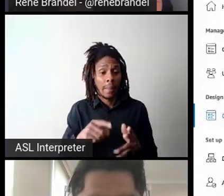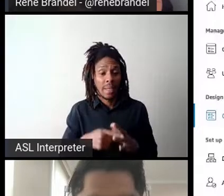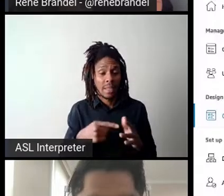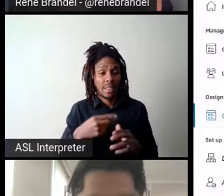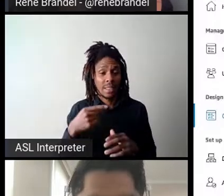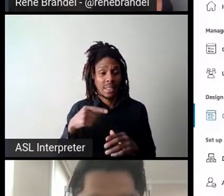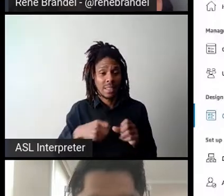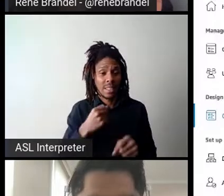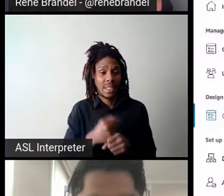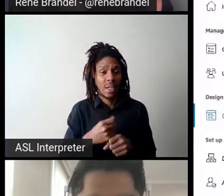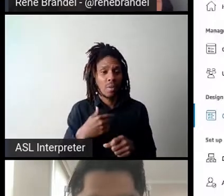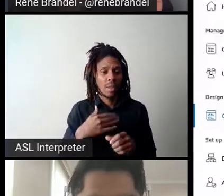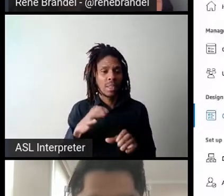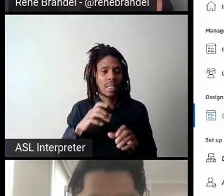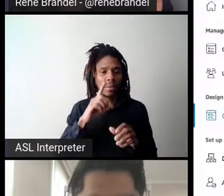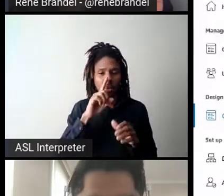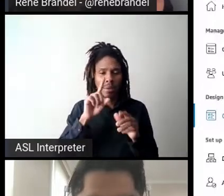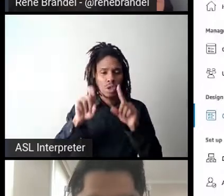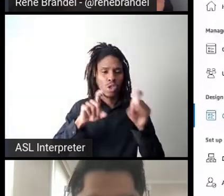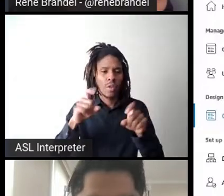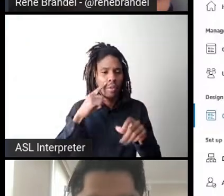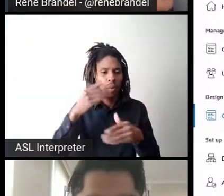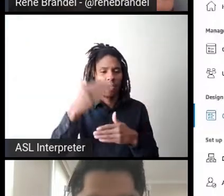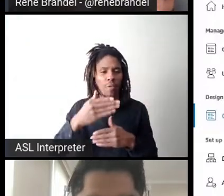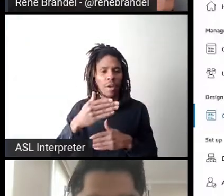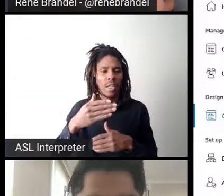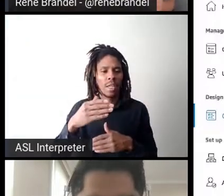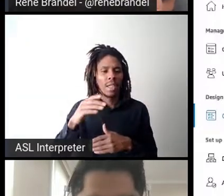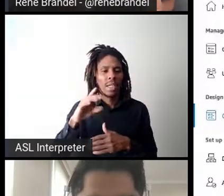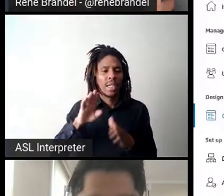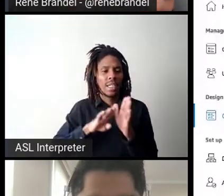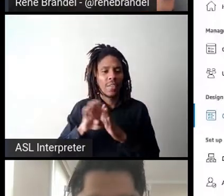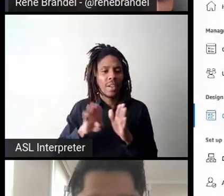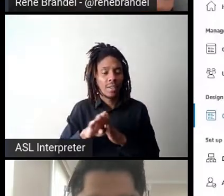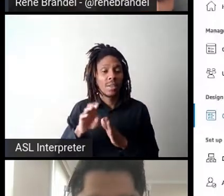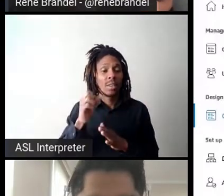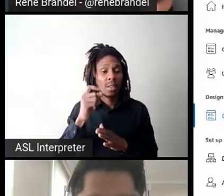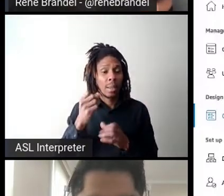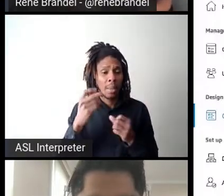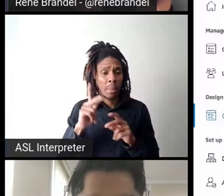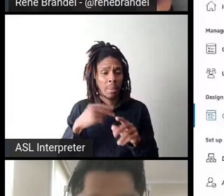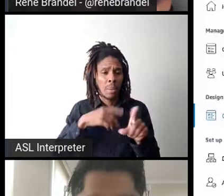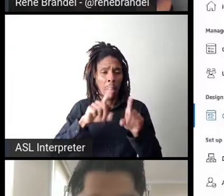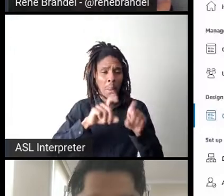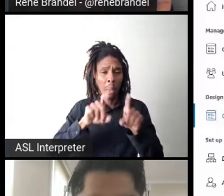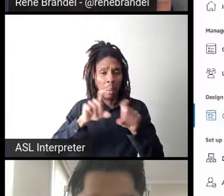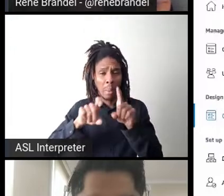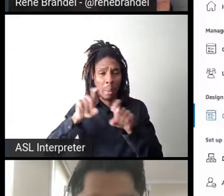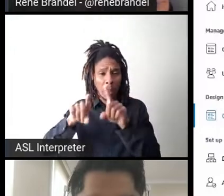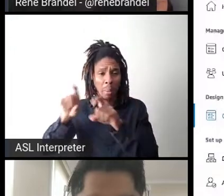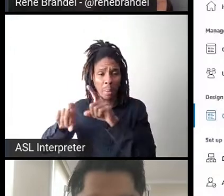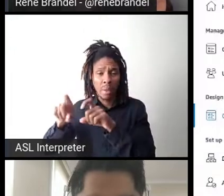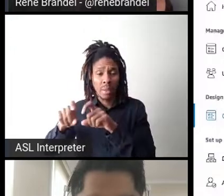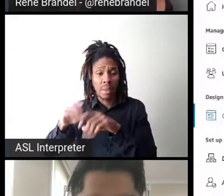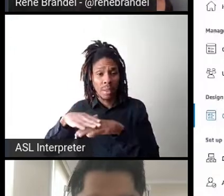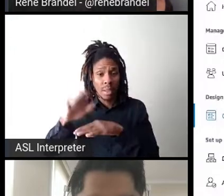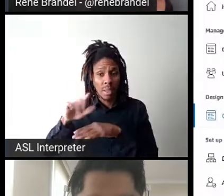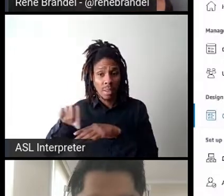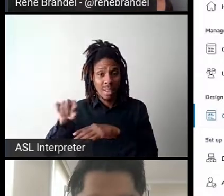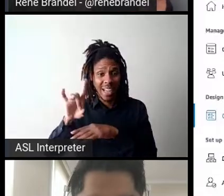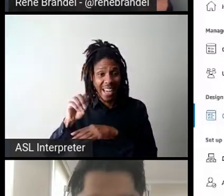front-end developers. And out of the hundreds of people that we've surveyed, over 80% of them are saying